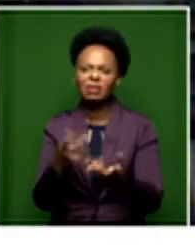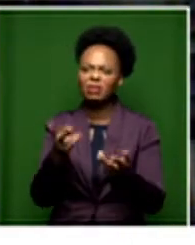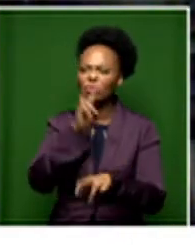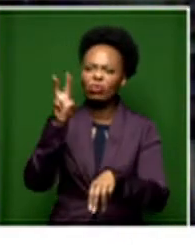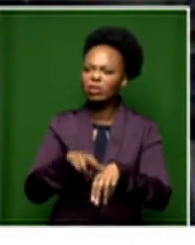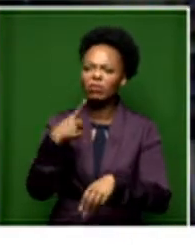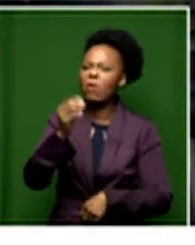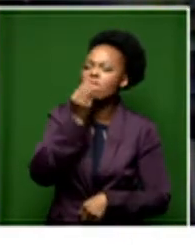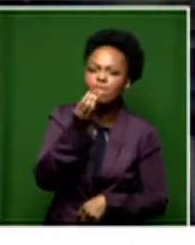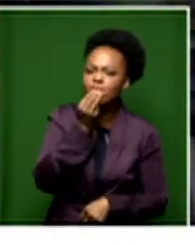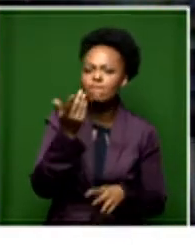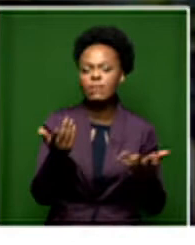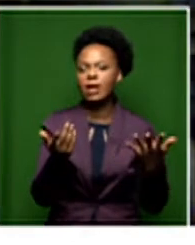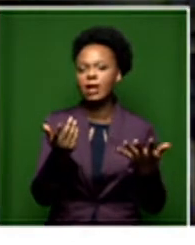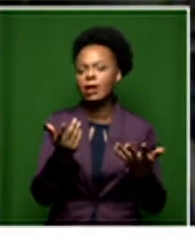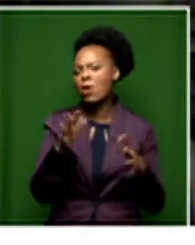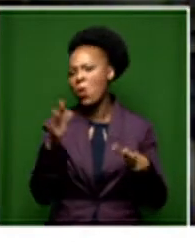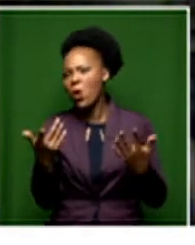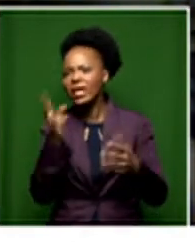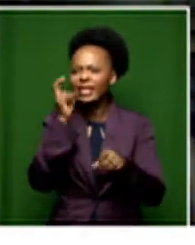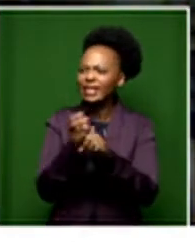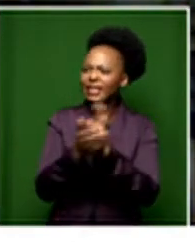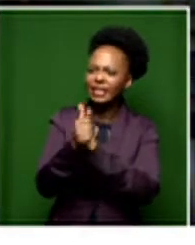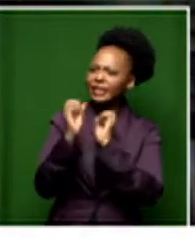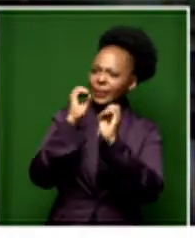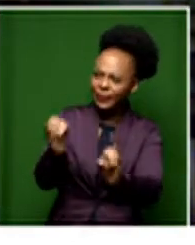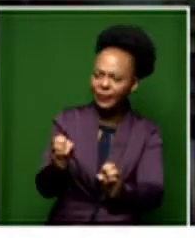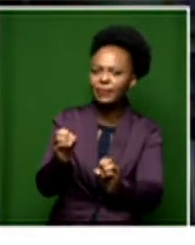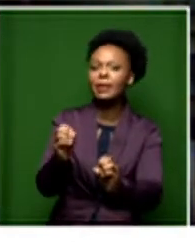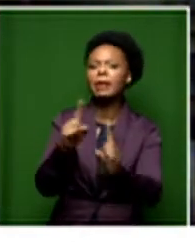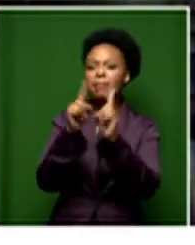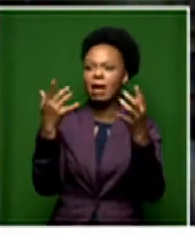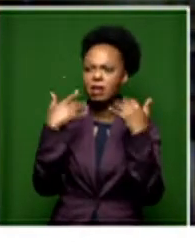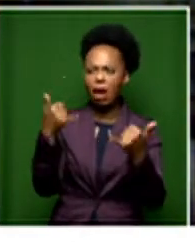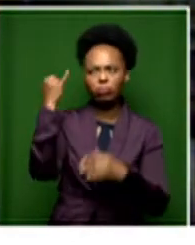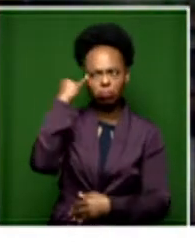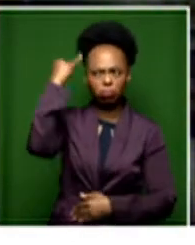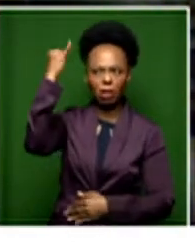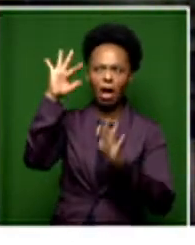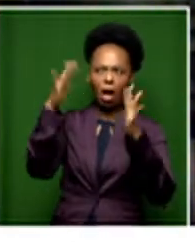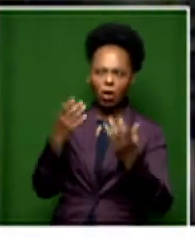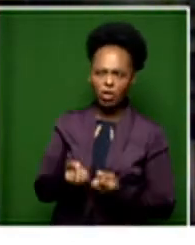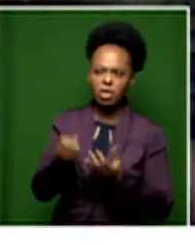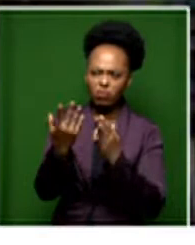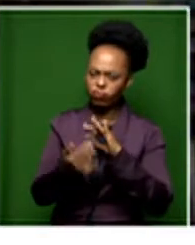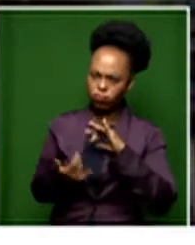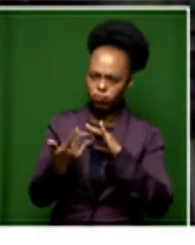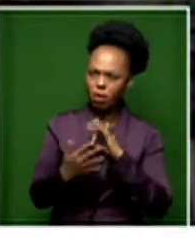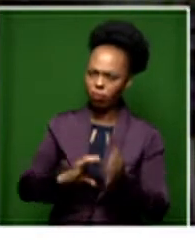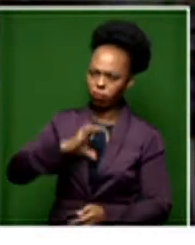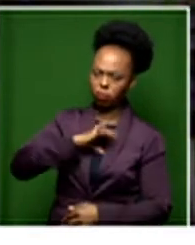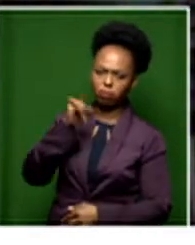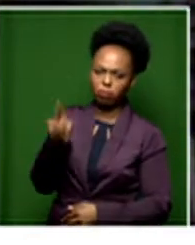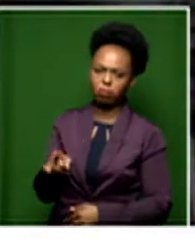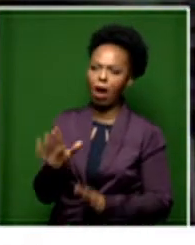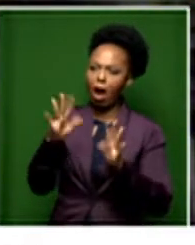a plate of food, or they don't need skills development. Then we have come up with other strategies where other people also benefit from